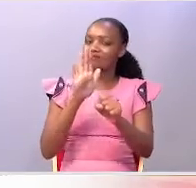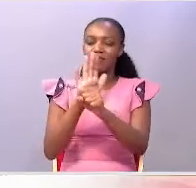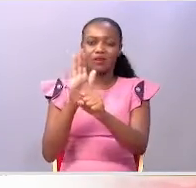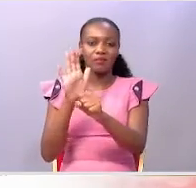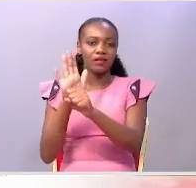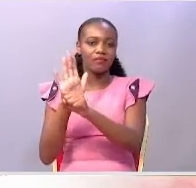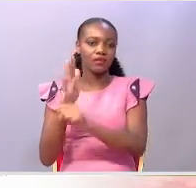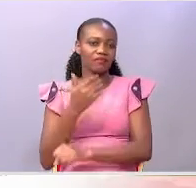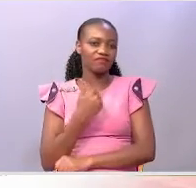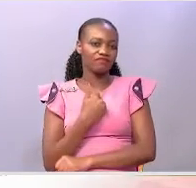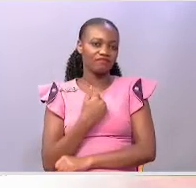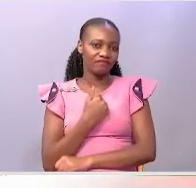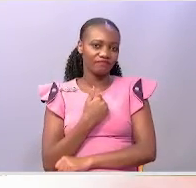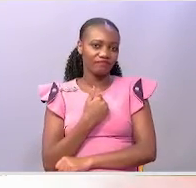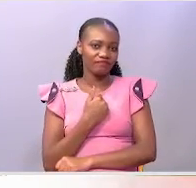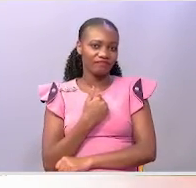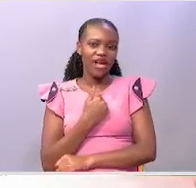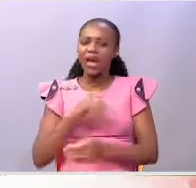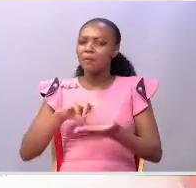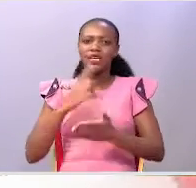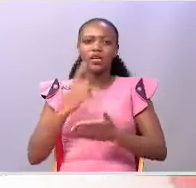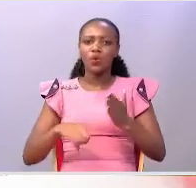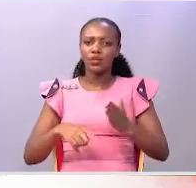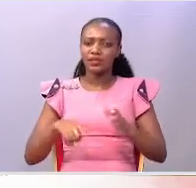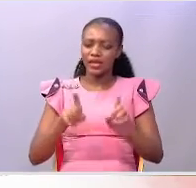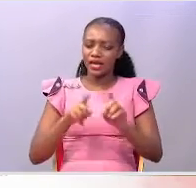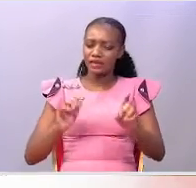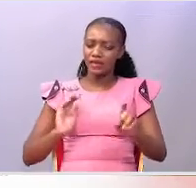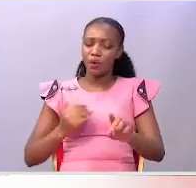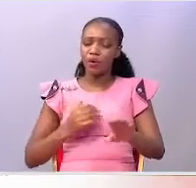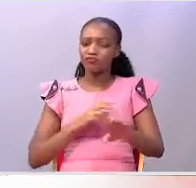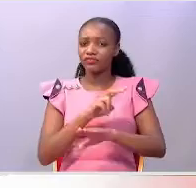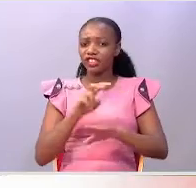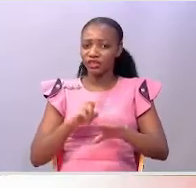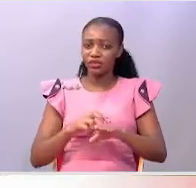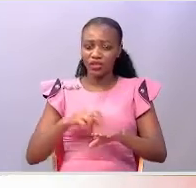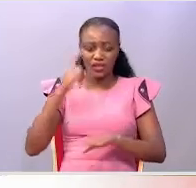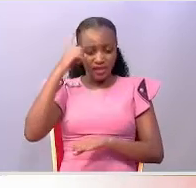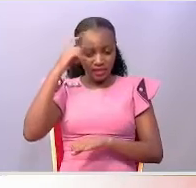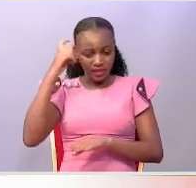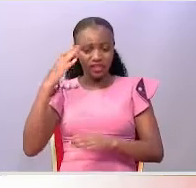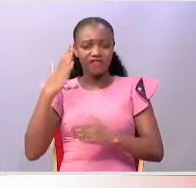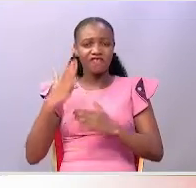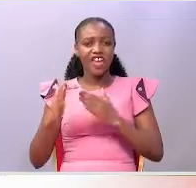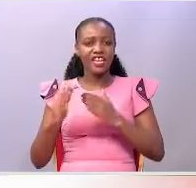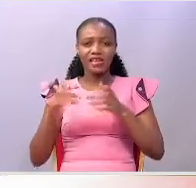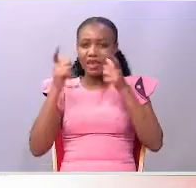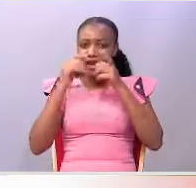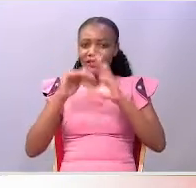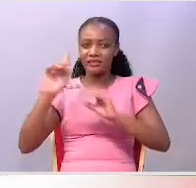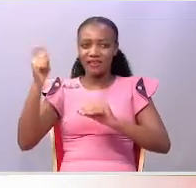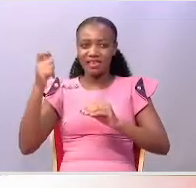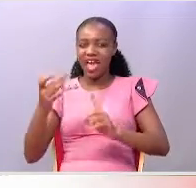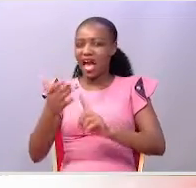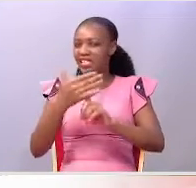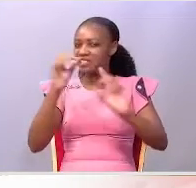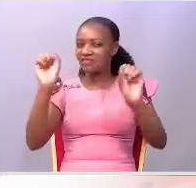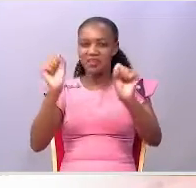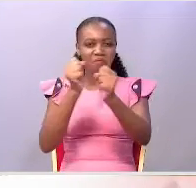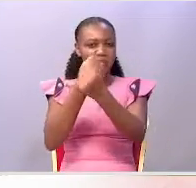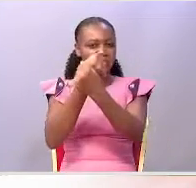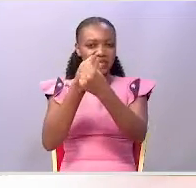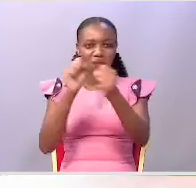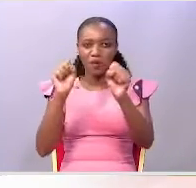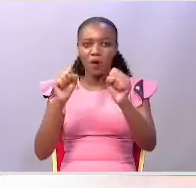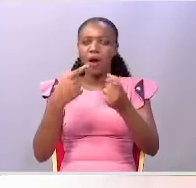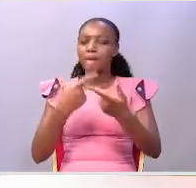getting infected through sex. So it means as a country, the dream of ending AIDS in Kenya will never become a reality. The